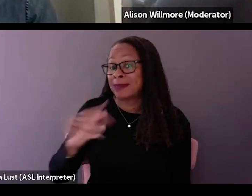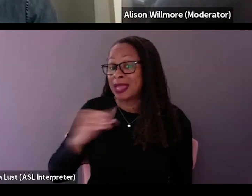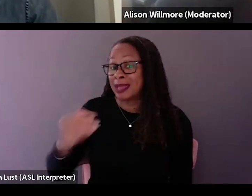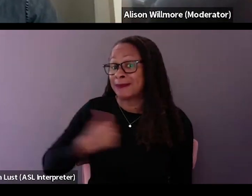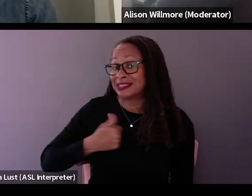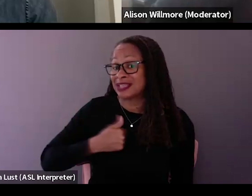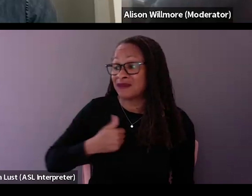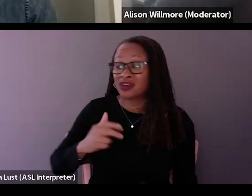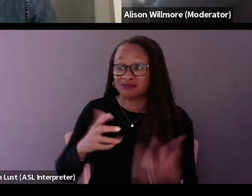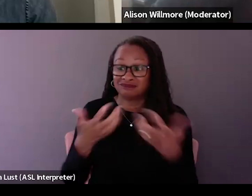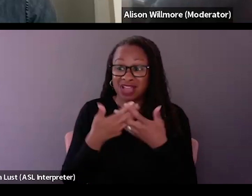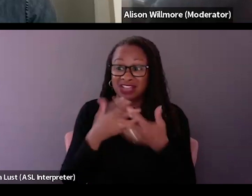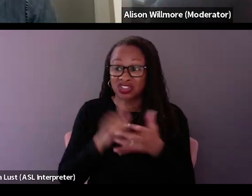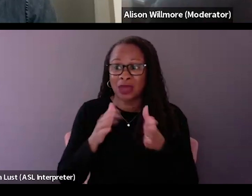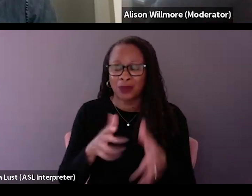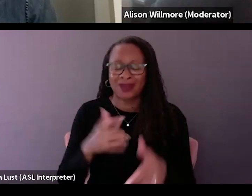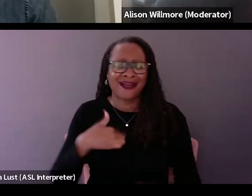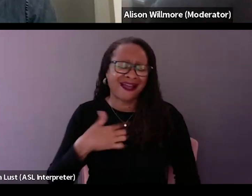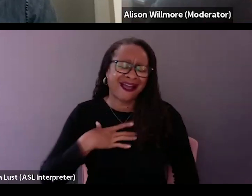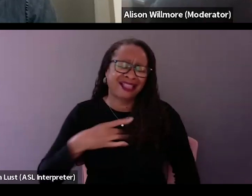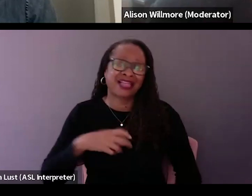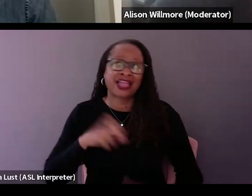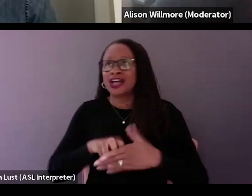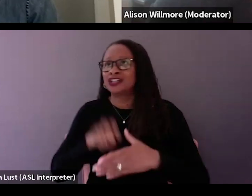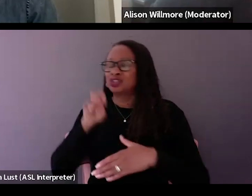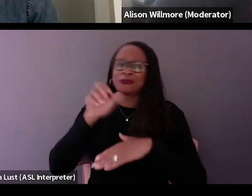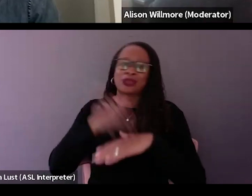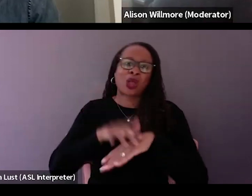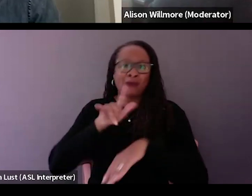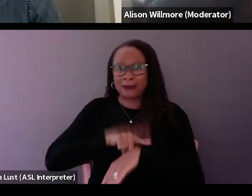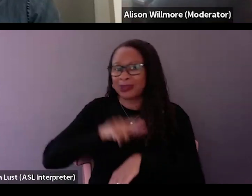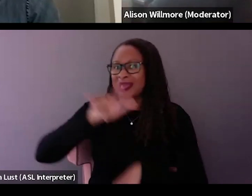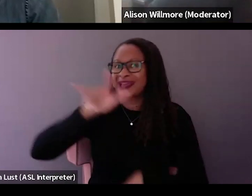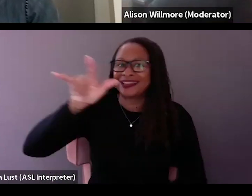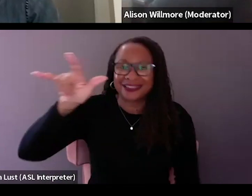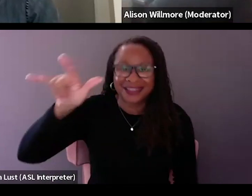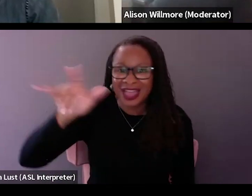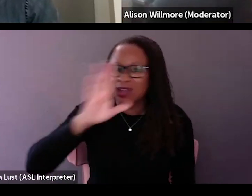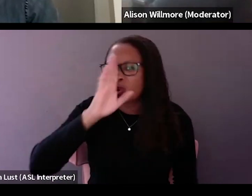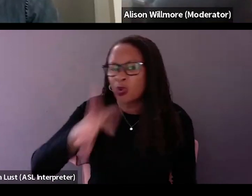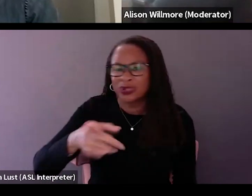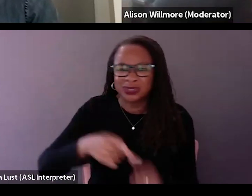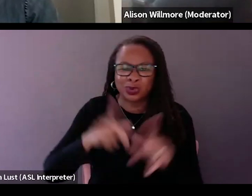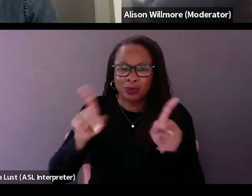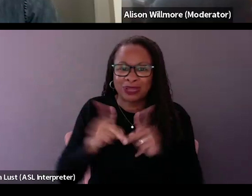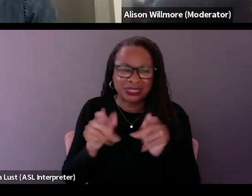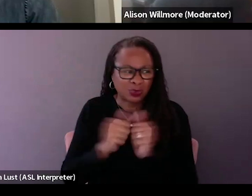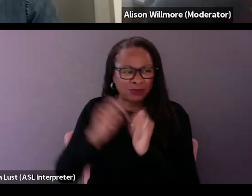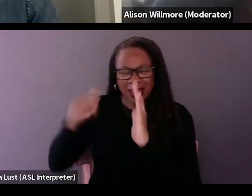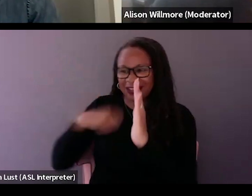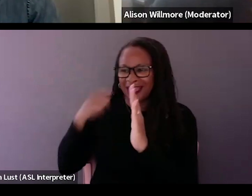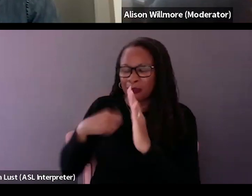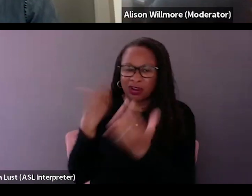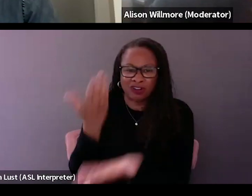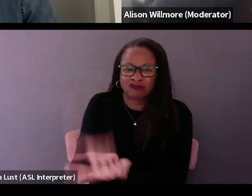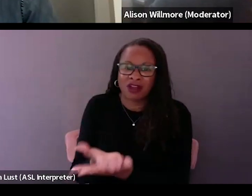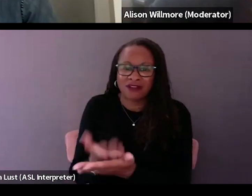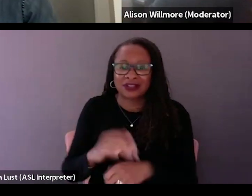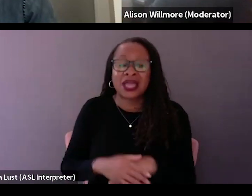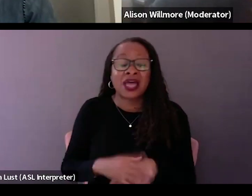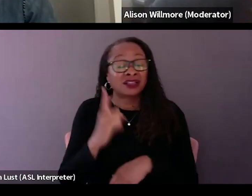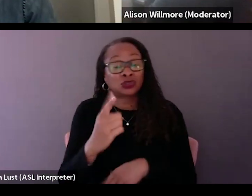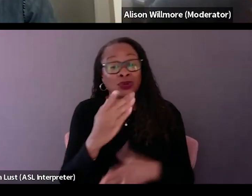plane with my camera and beelining it to a place. Or, you know, there's a scene in the film, it was much longer at some point, where Pamela and